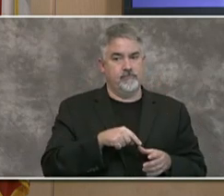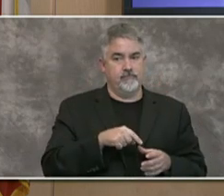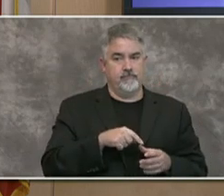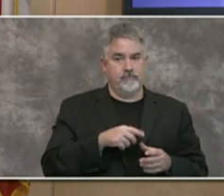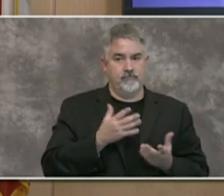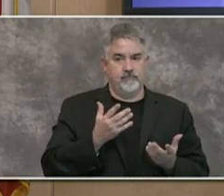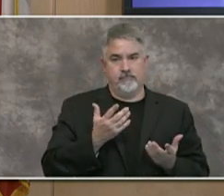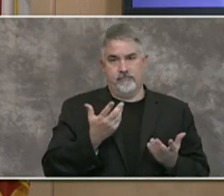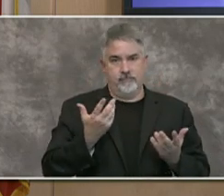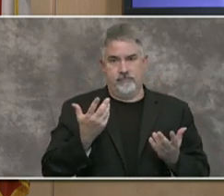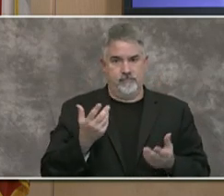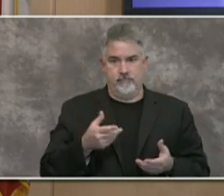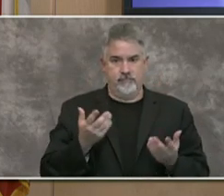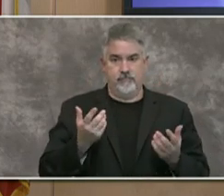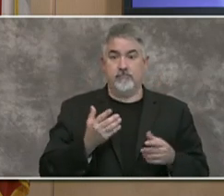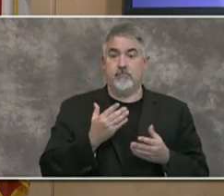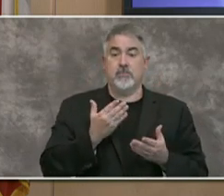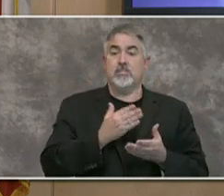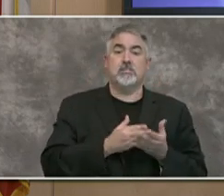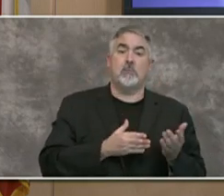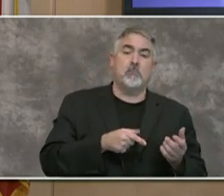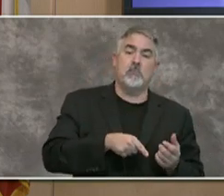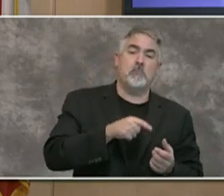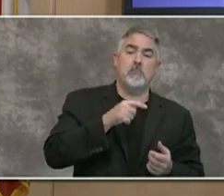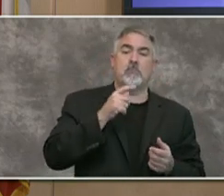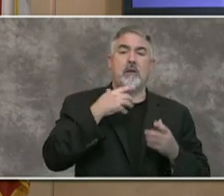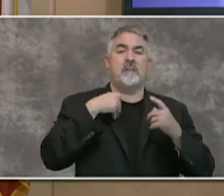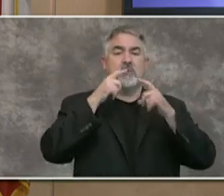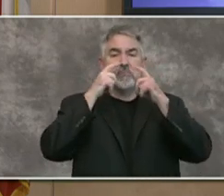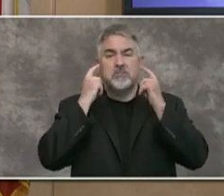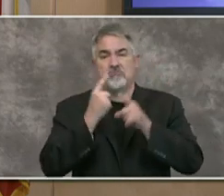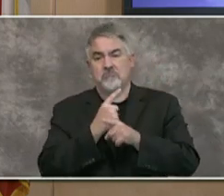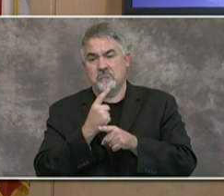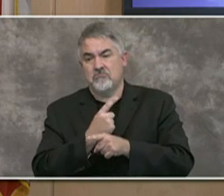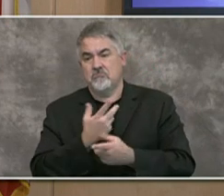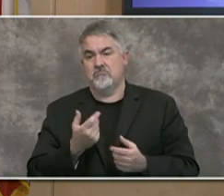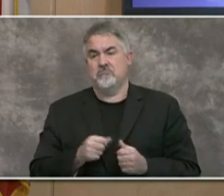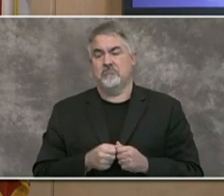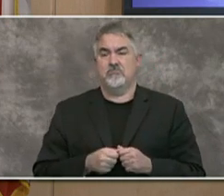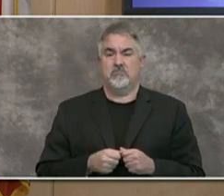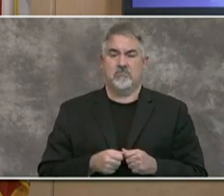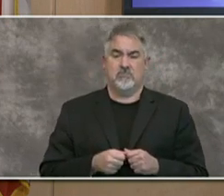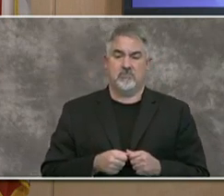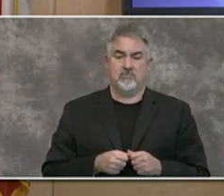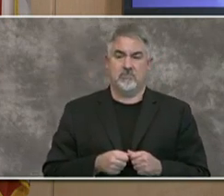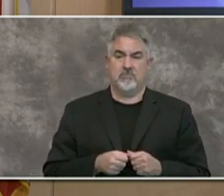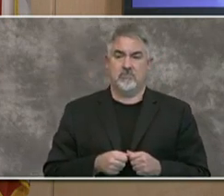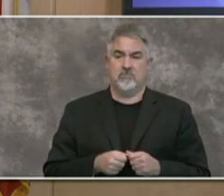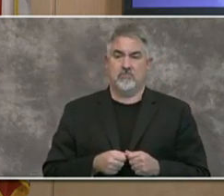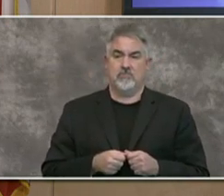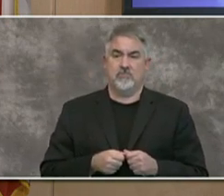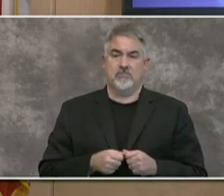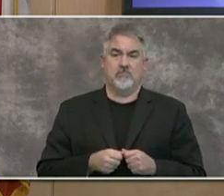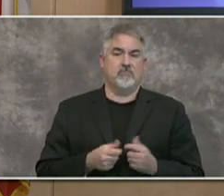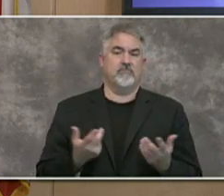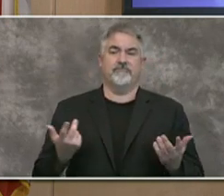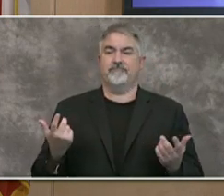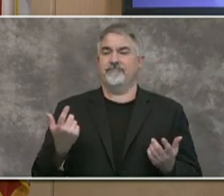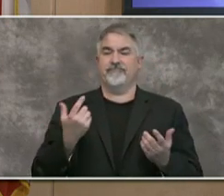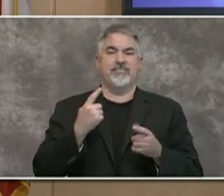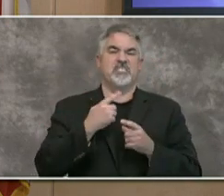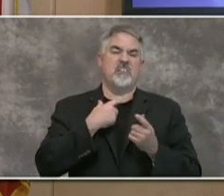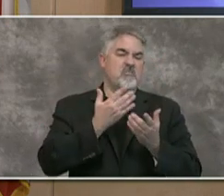need a face mask when they're interacting at work, and others who just need a covering like I have now.